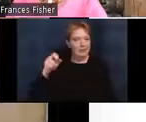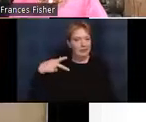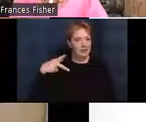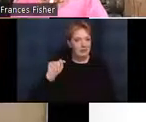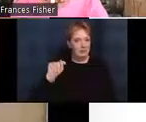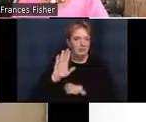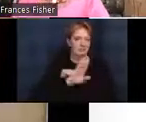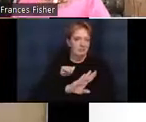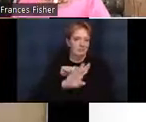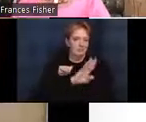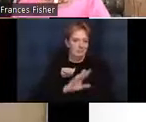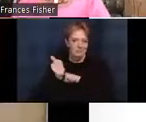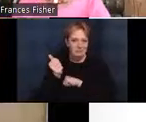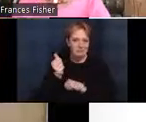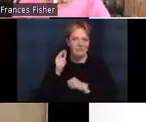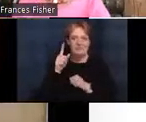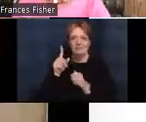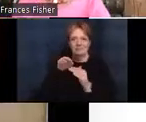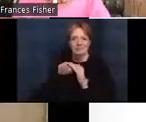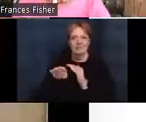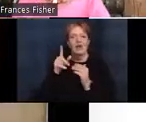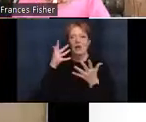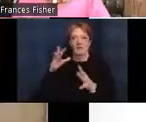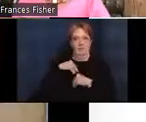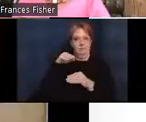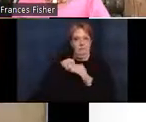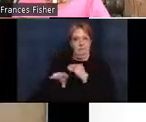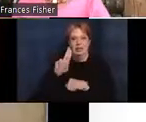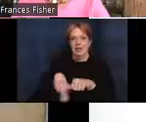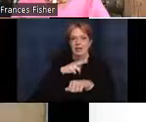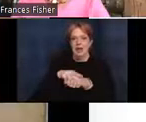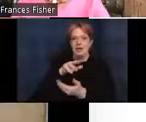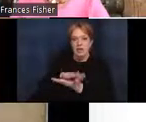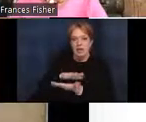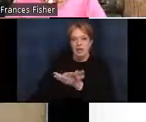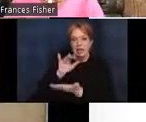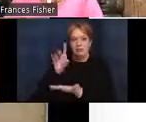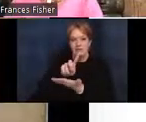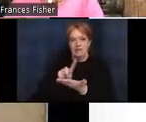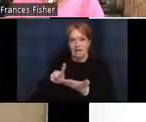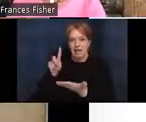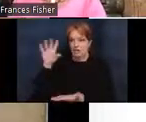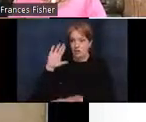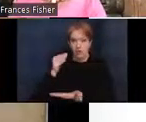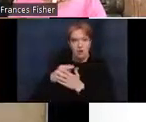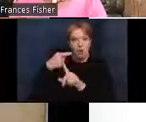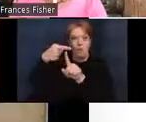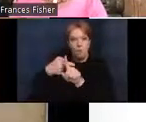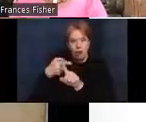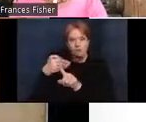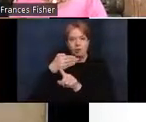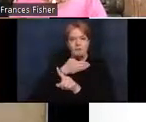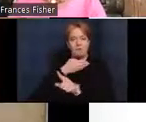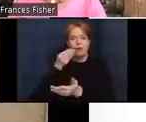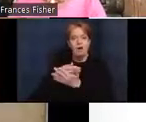after she was admitted to the National Academy of Design. And she arrived just 1 month before the stock market crash and the